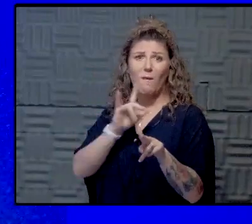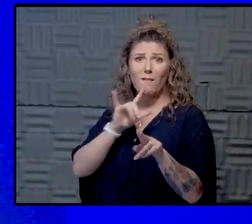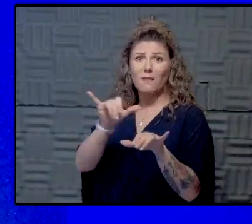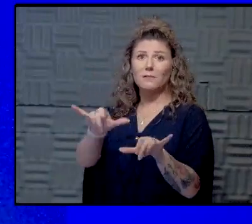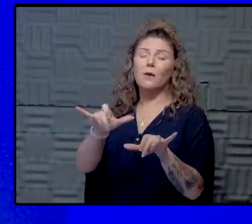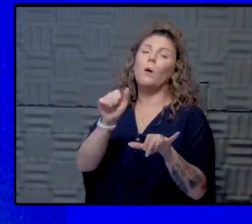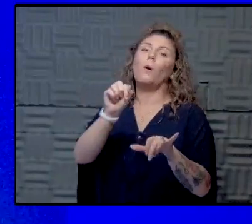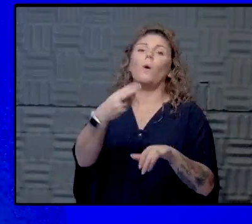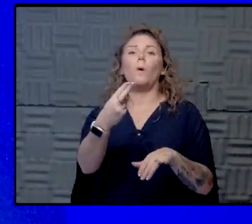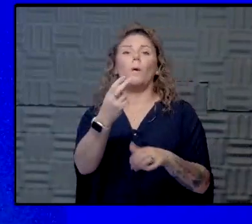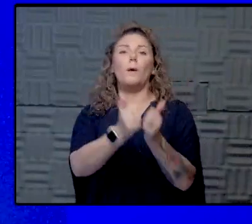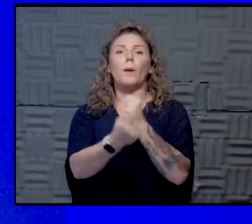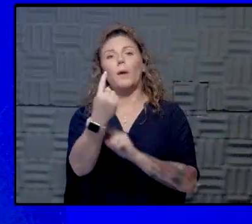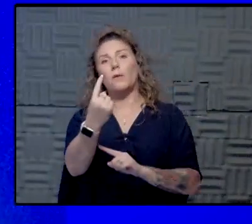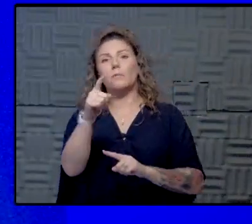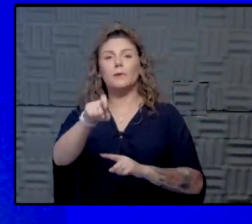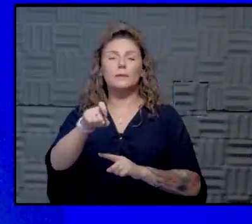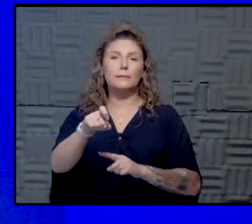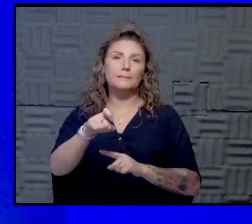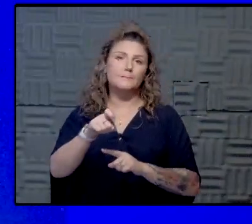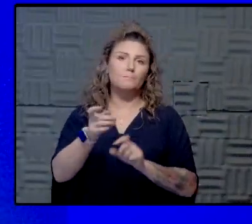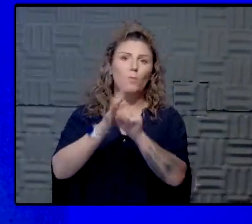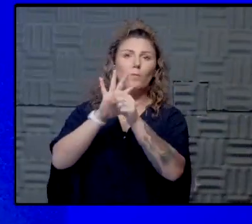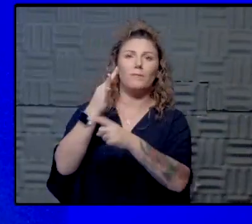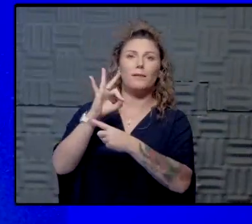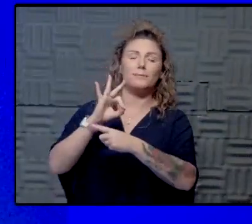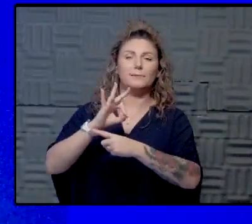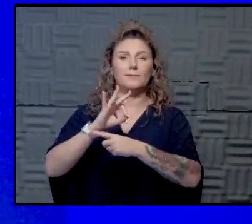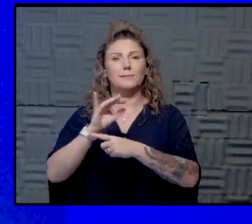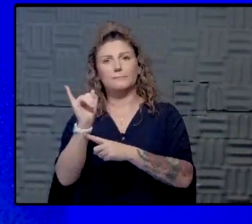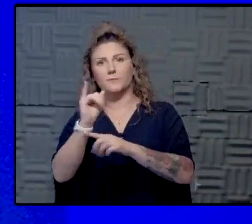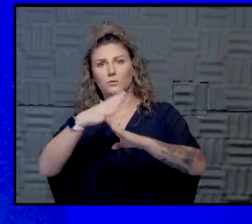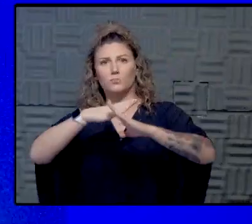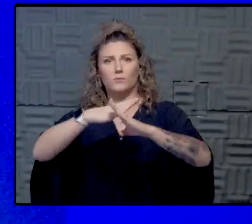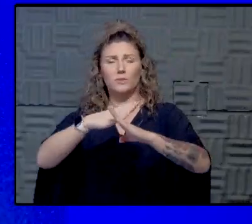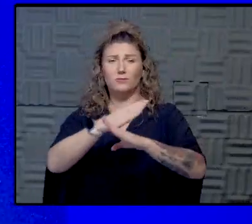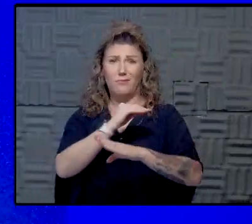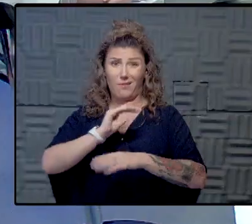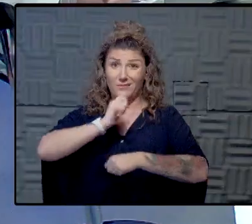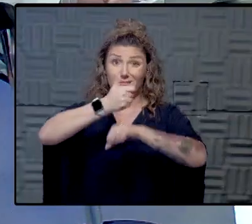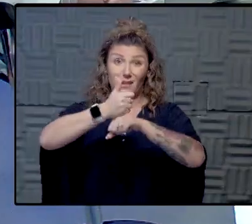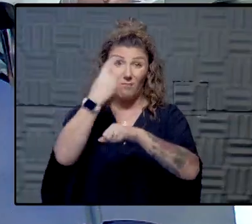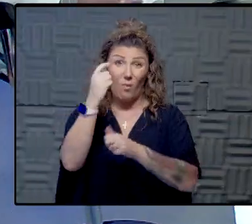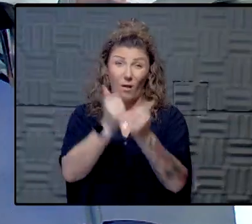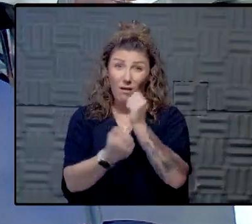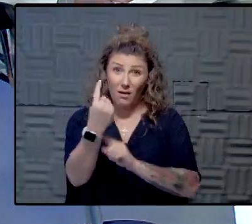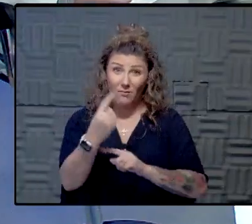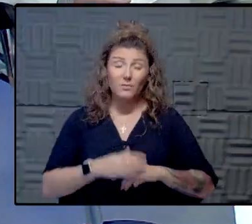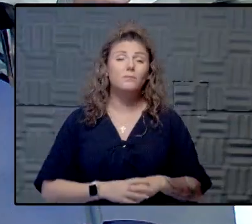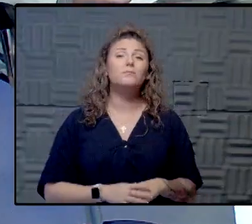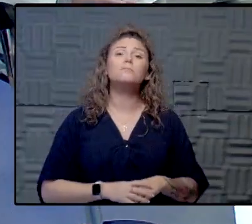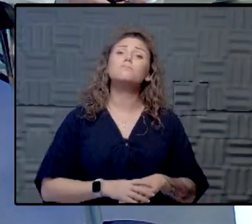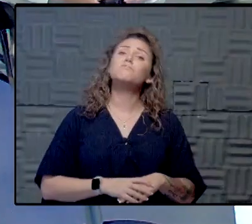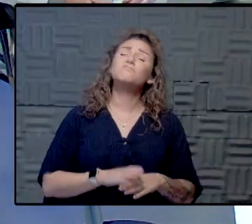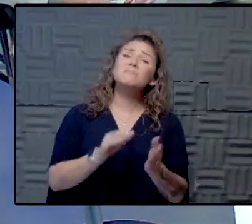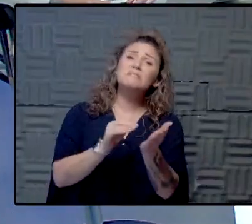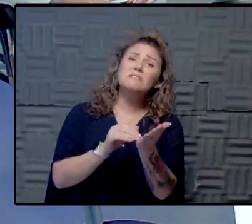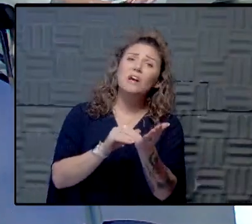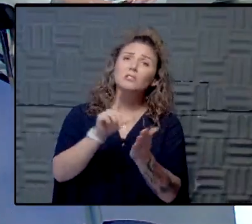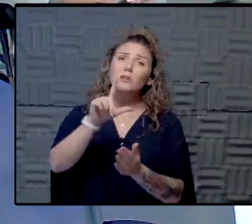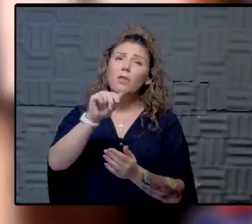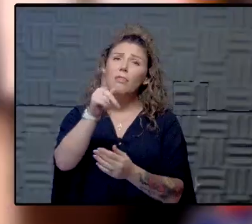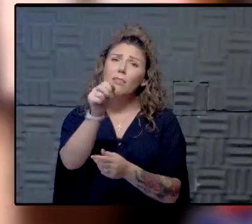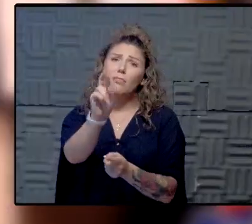needs to have COVID-19 infection prevention and infrastructure in place too. Dr. Lauer, anything to